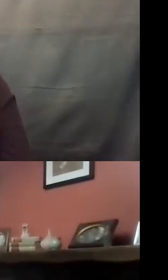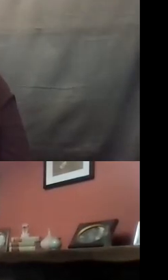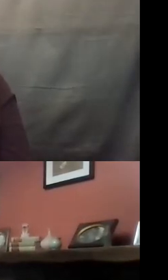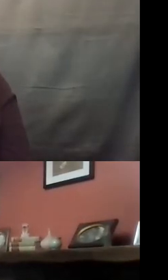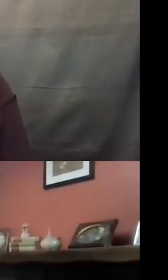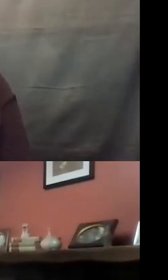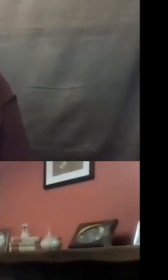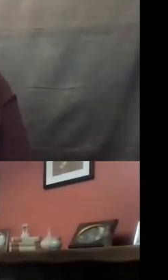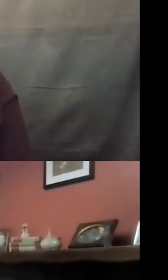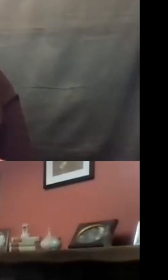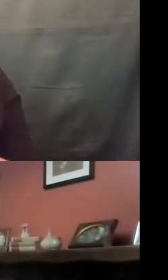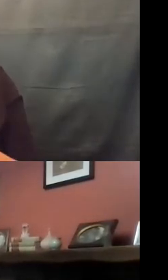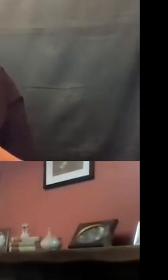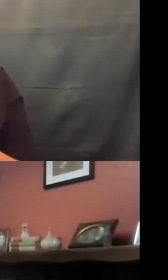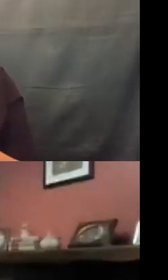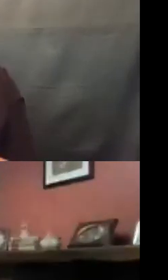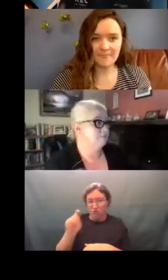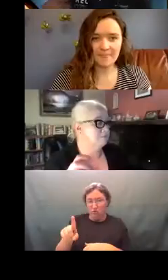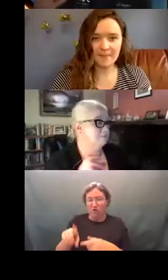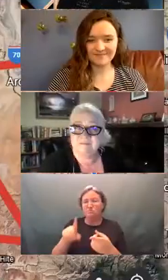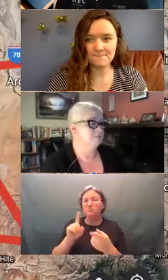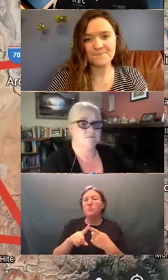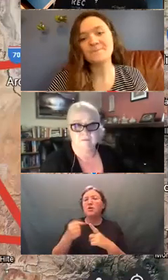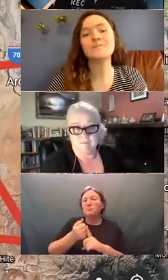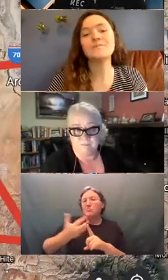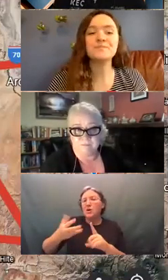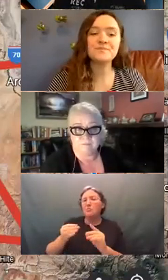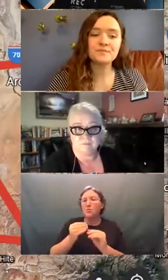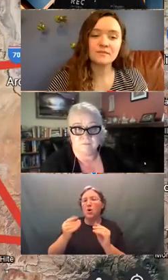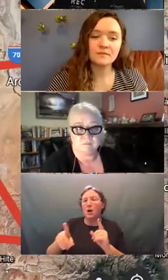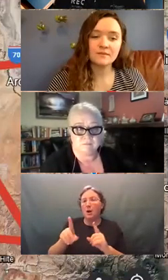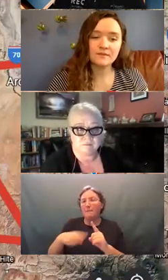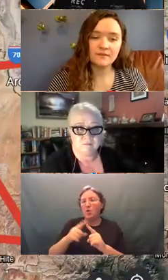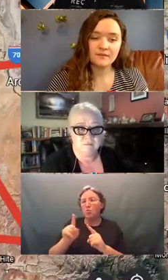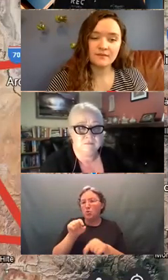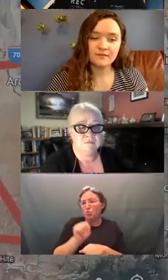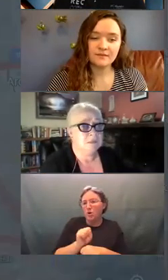Our first question for you both is telling us a little bit more about the organization you work for.